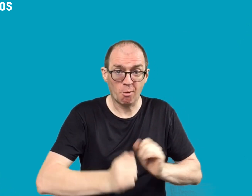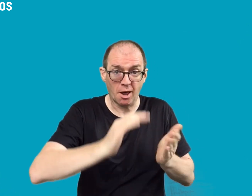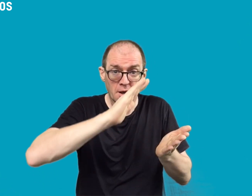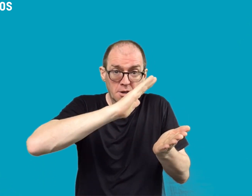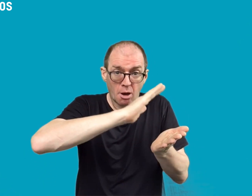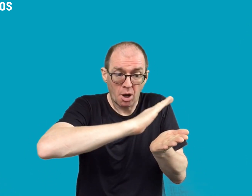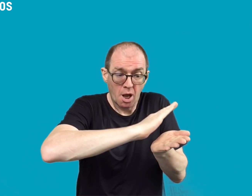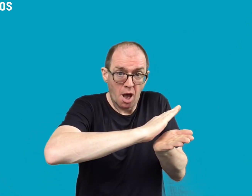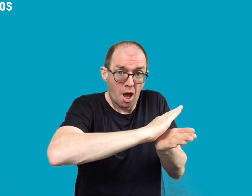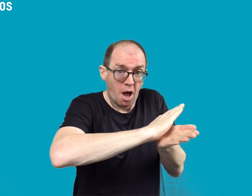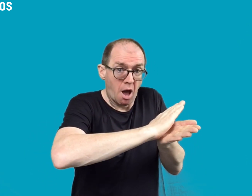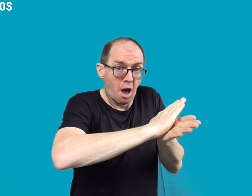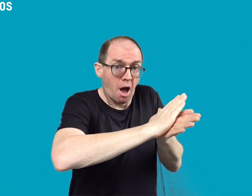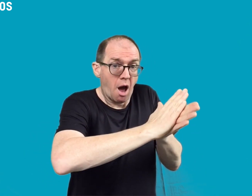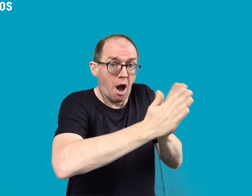that slowly.